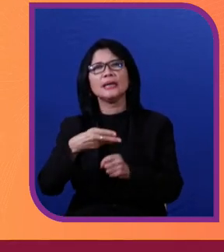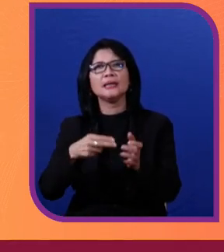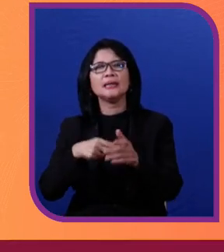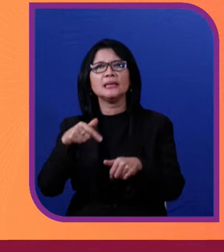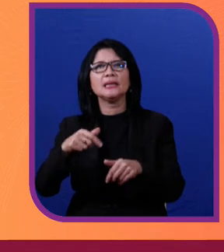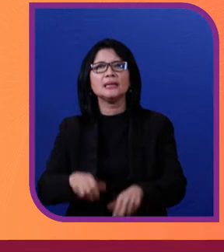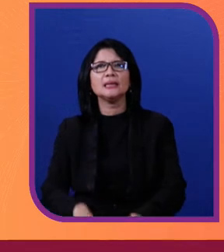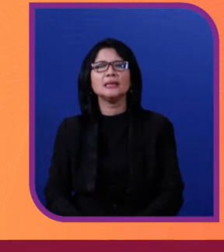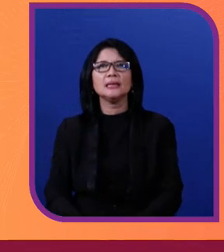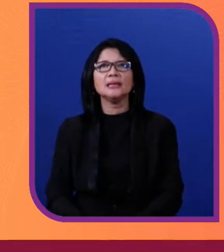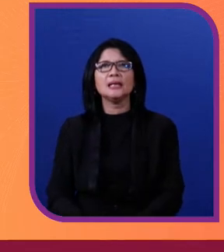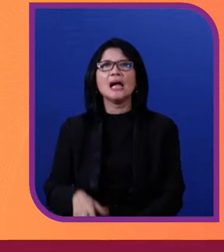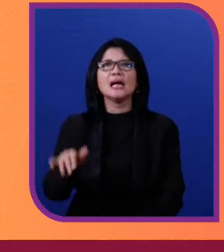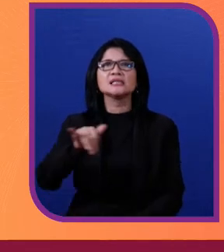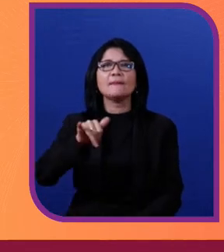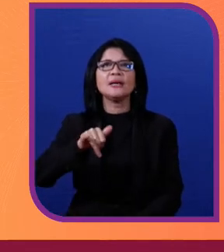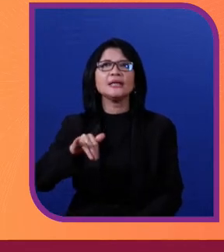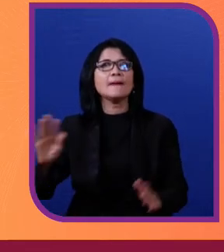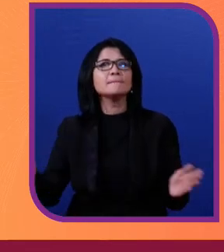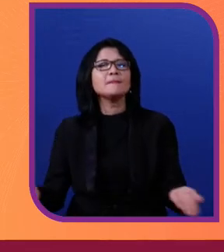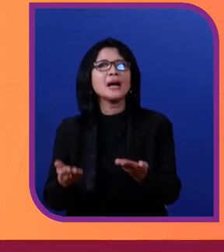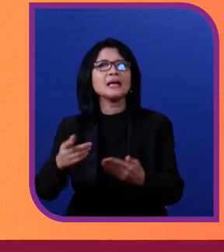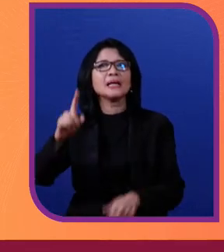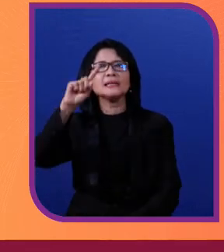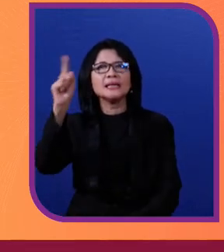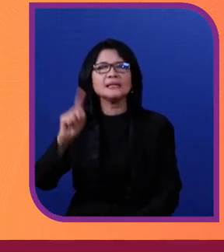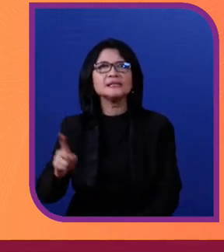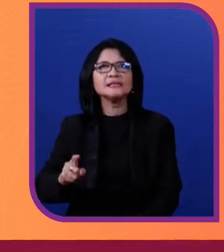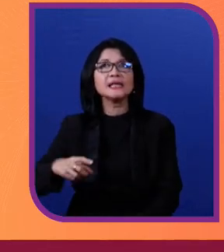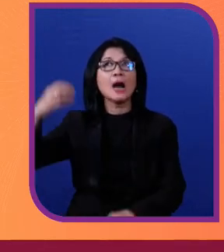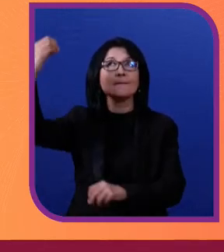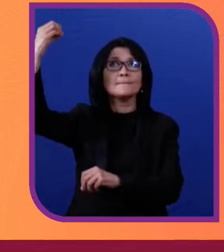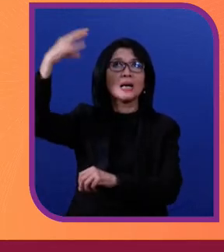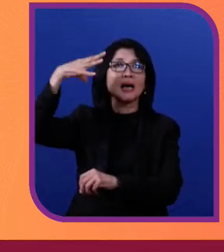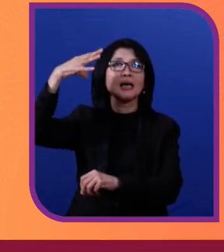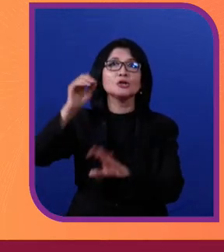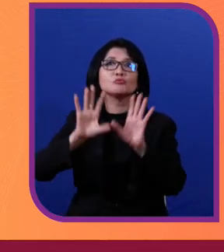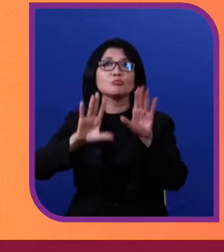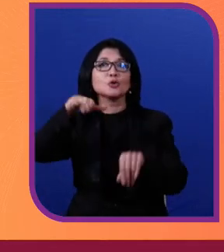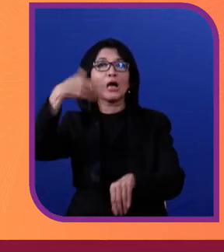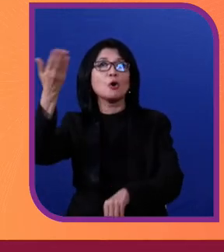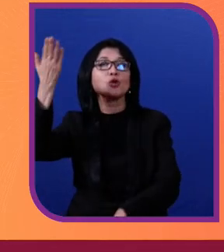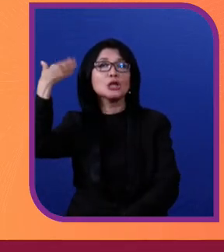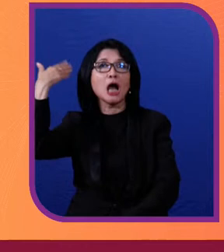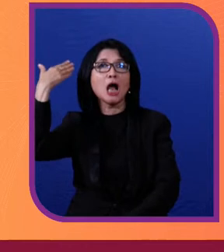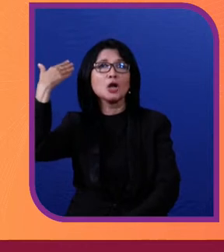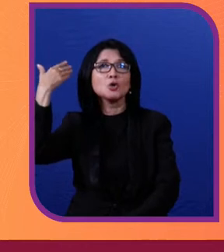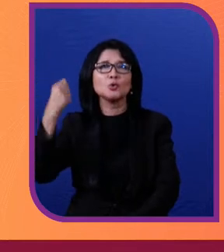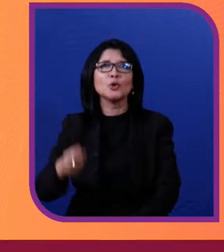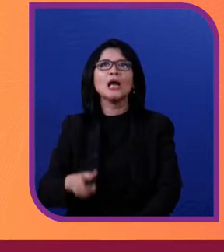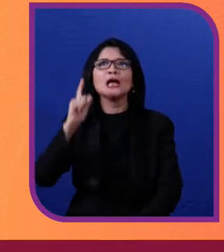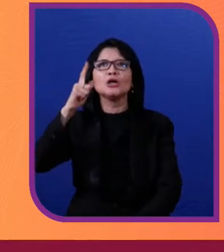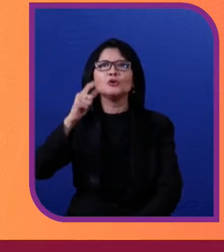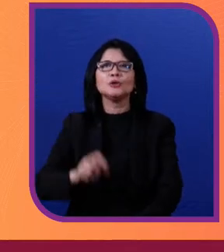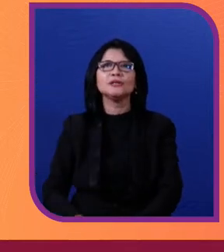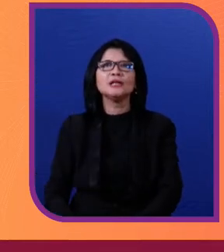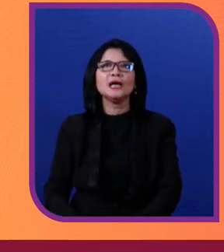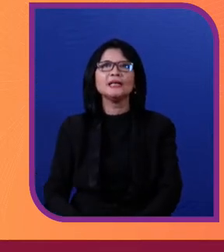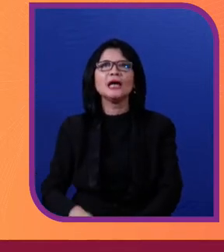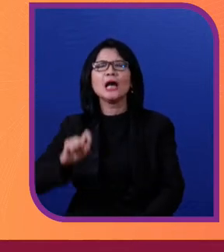jenerationdiy sein two sentence Sorry semuwa khayna efek considerably